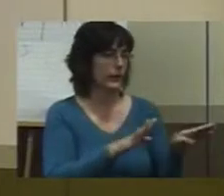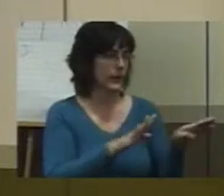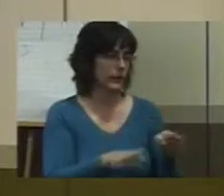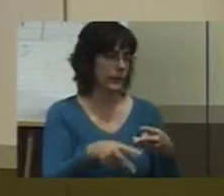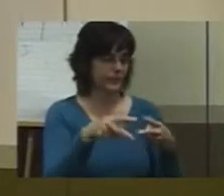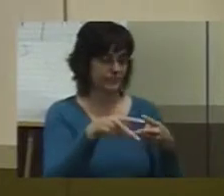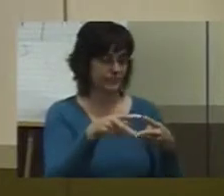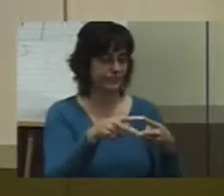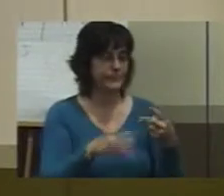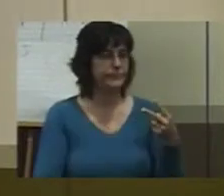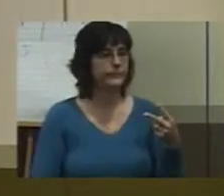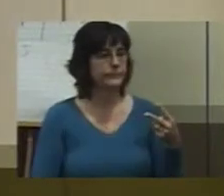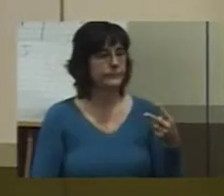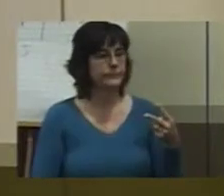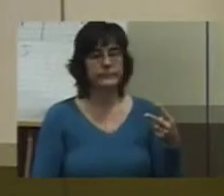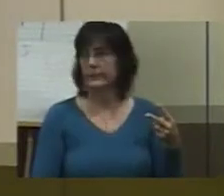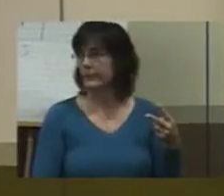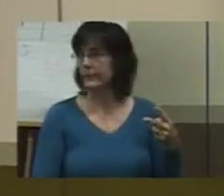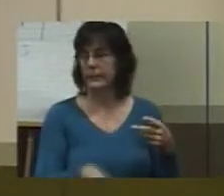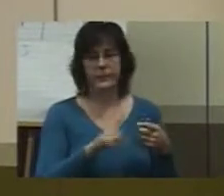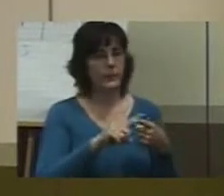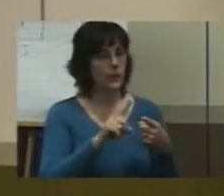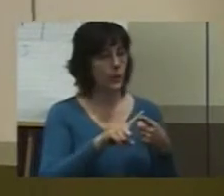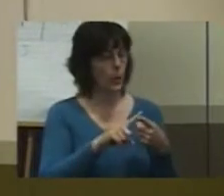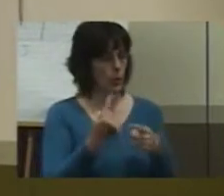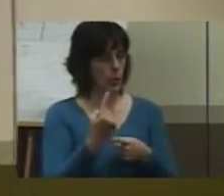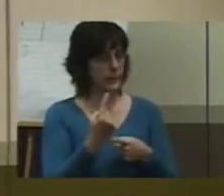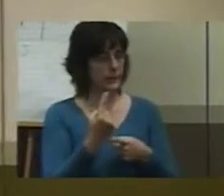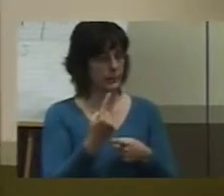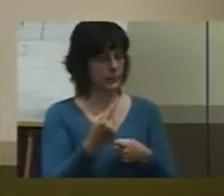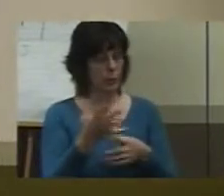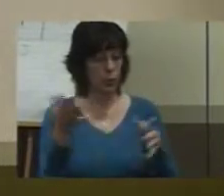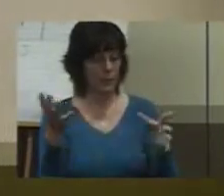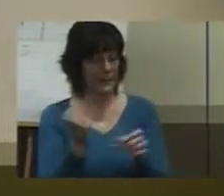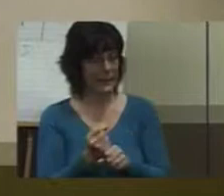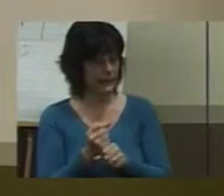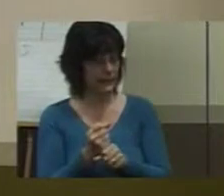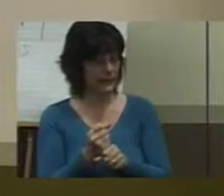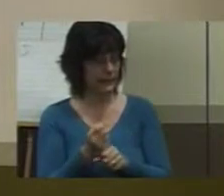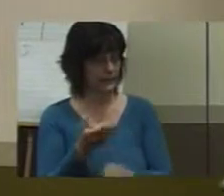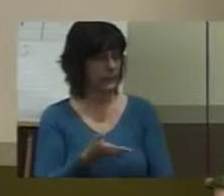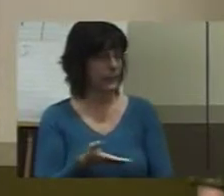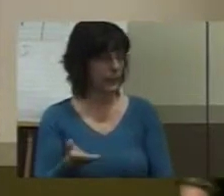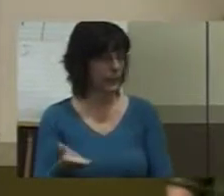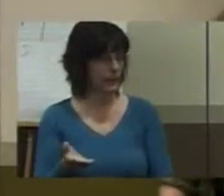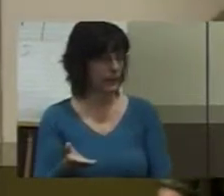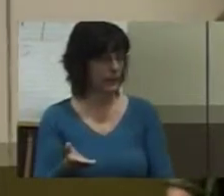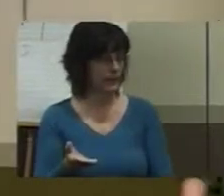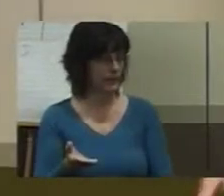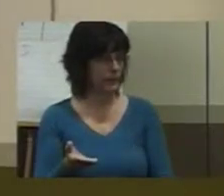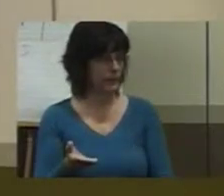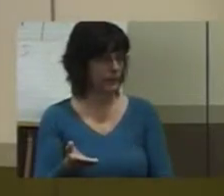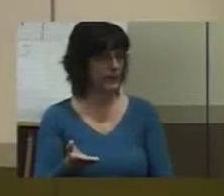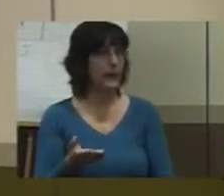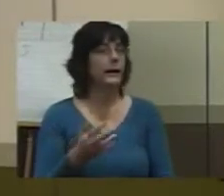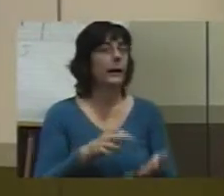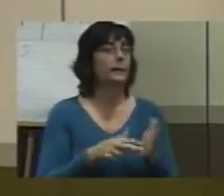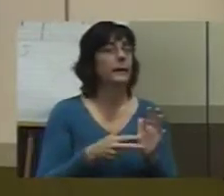behavior. Okay? They are to get something, okay? And the something could